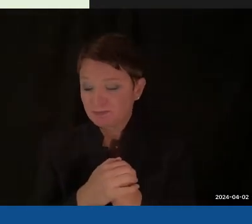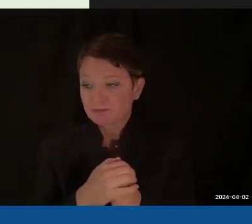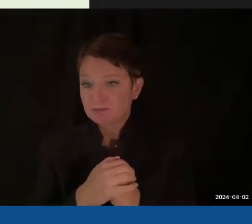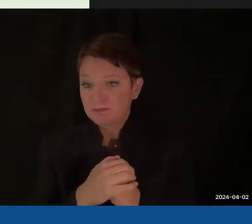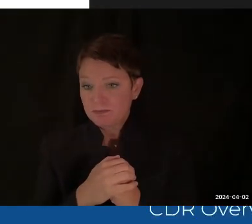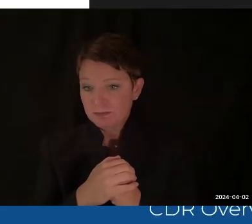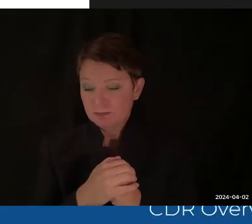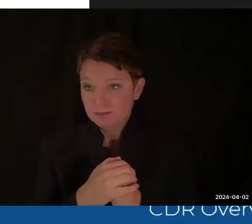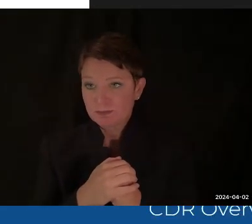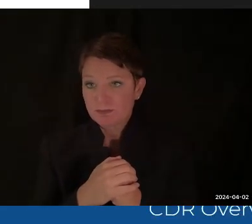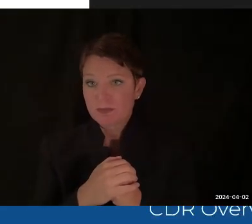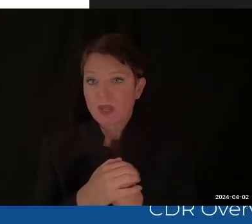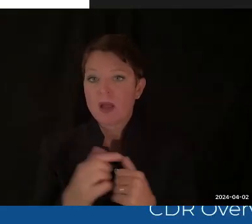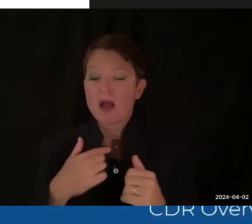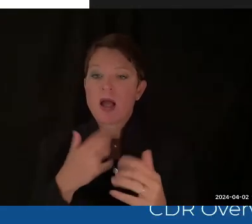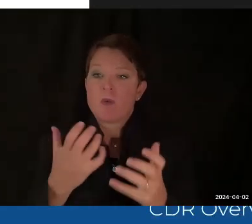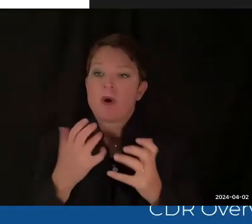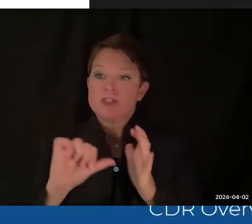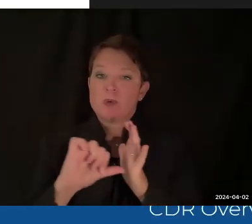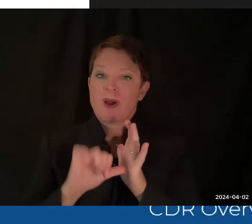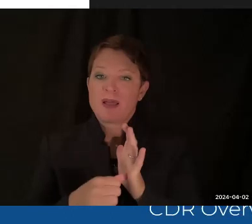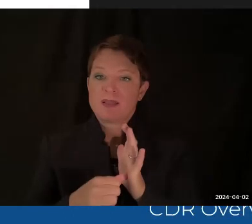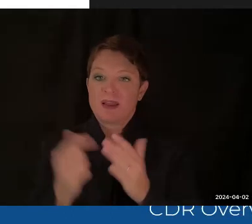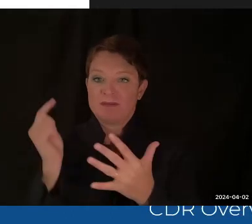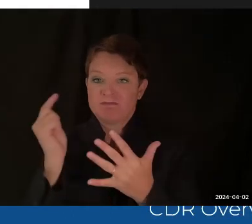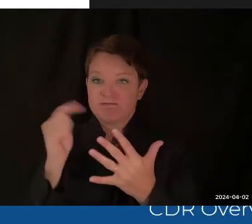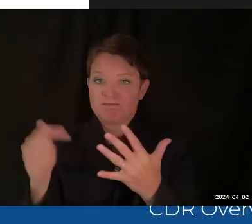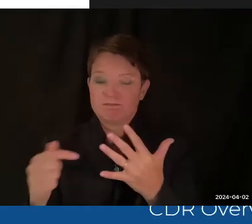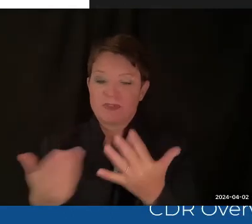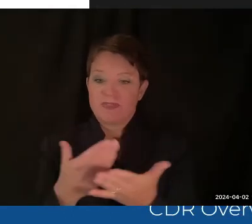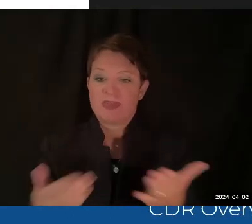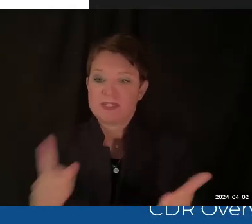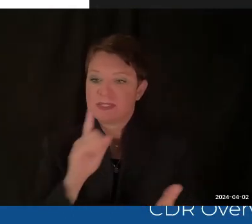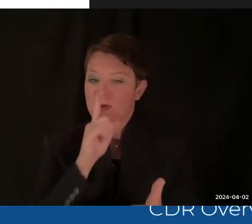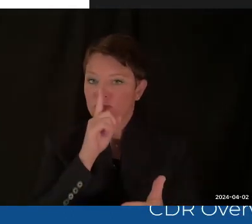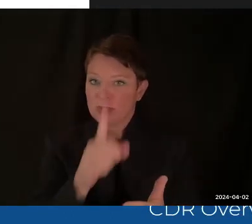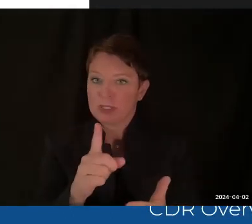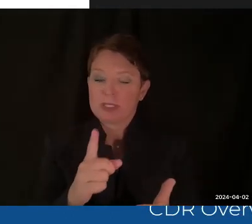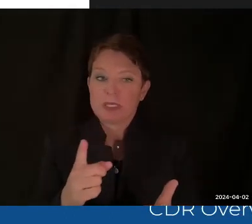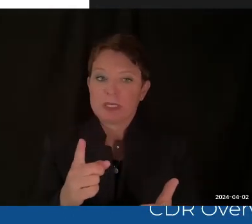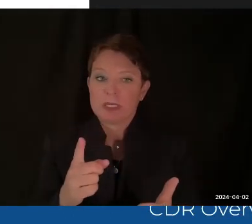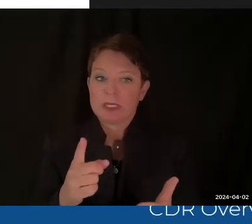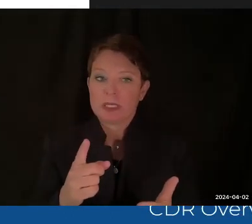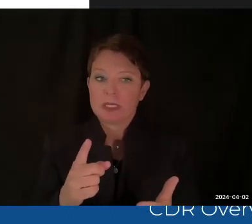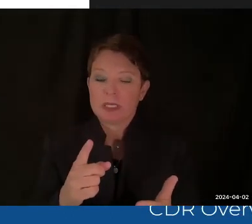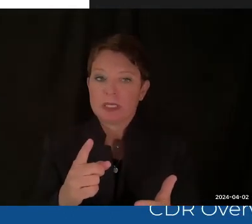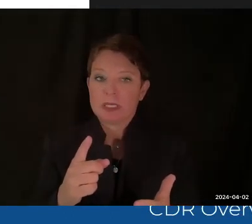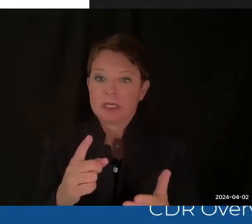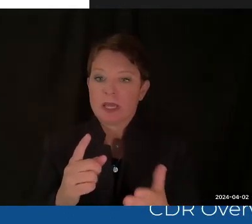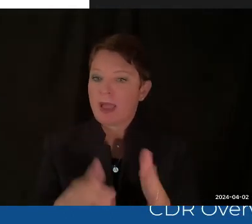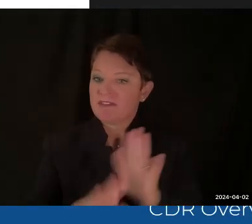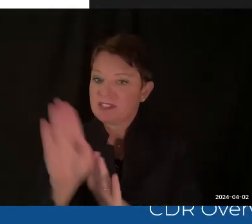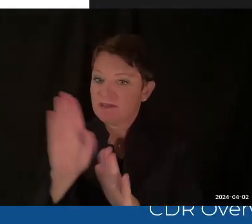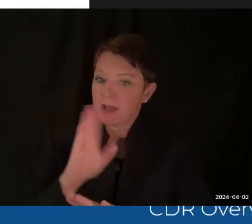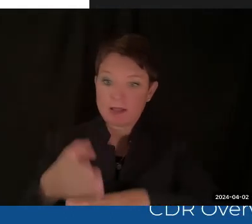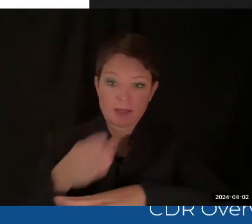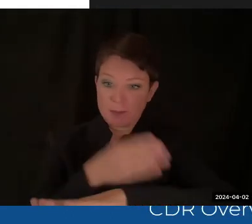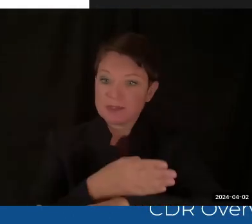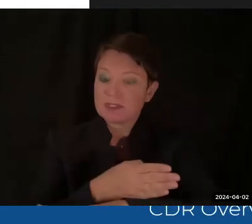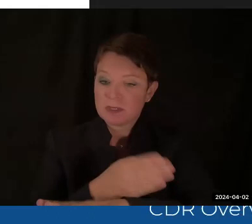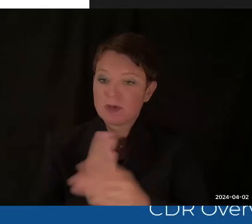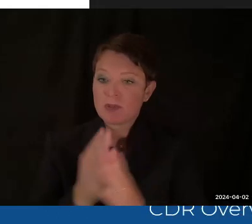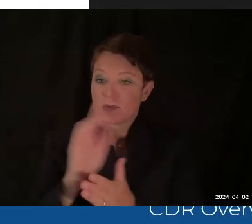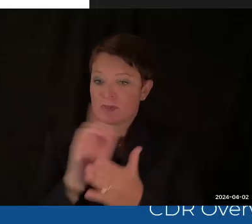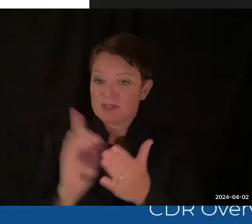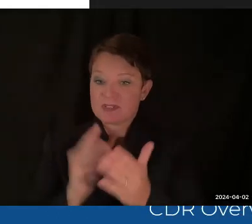and would like to highlight a couple of things that really have come about over the last few years through the